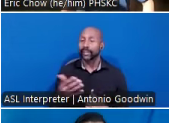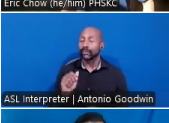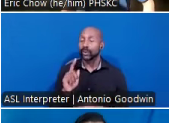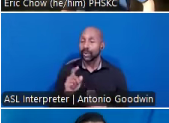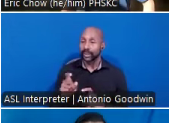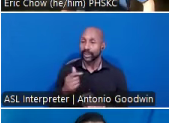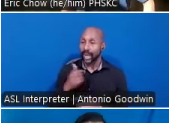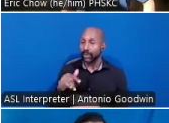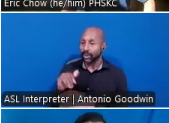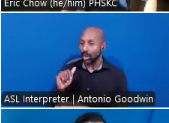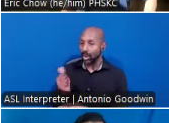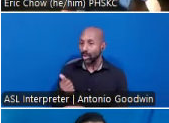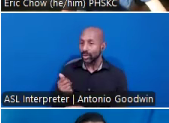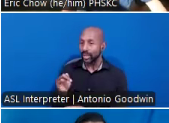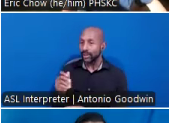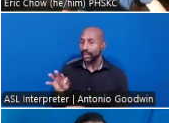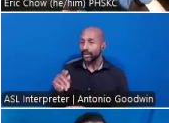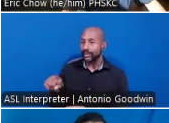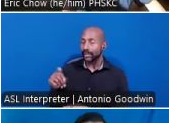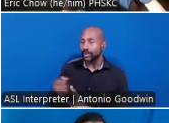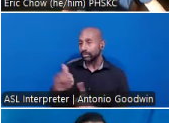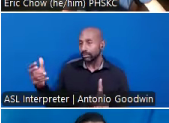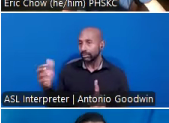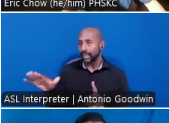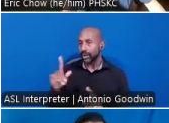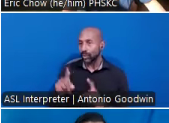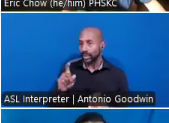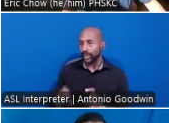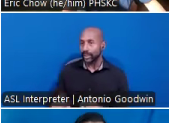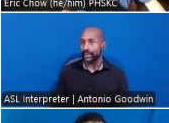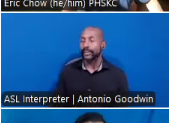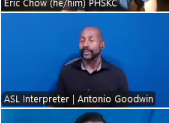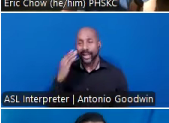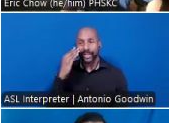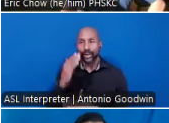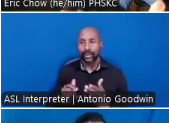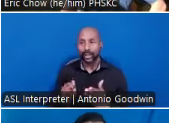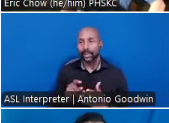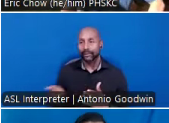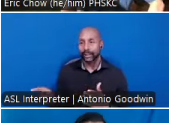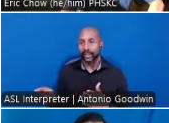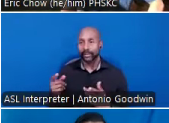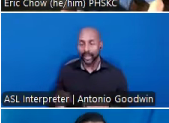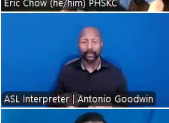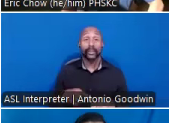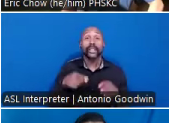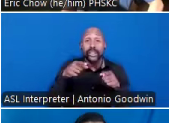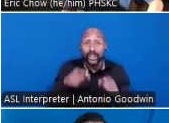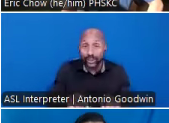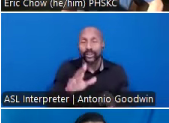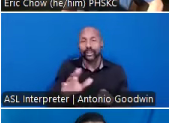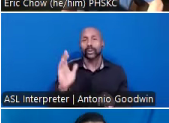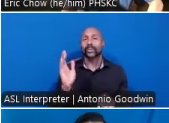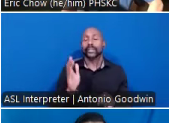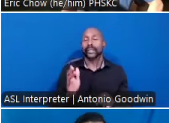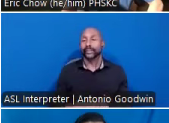these people too to like elaborate on the questions because I know some of them happened like real time as well. But the first one